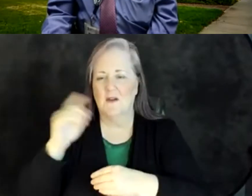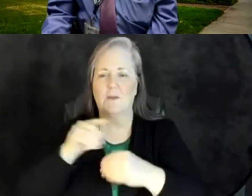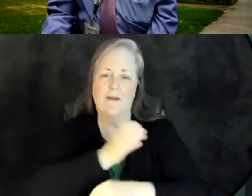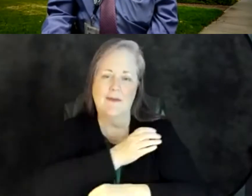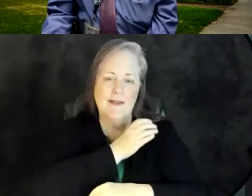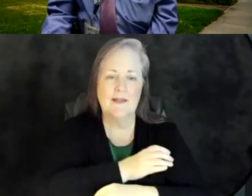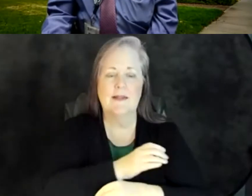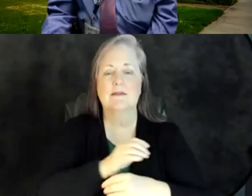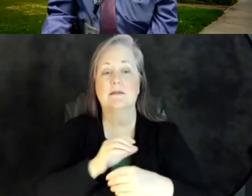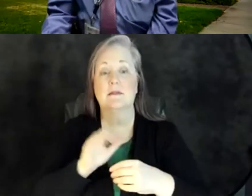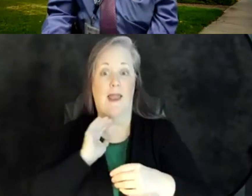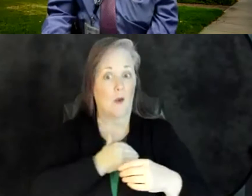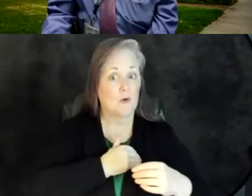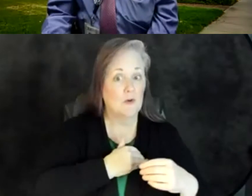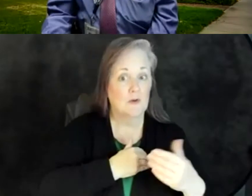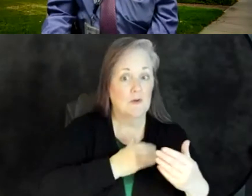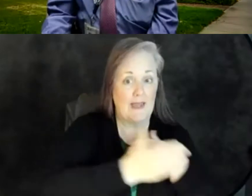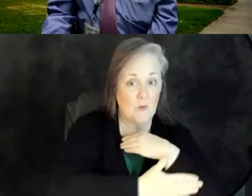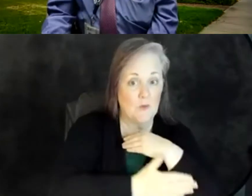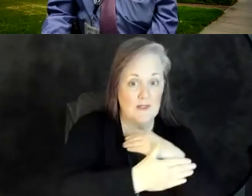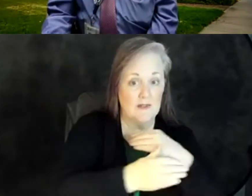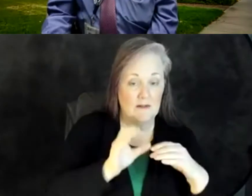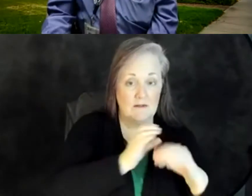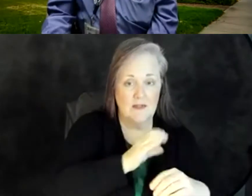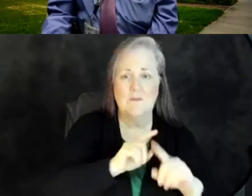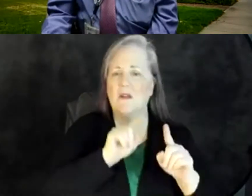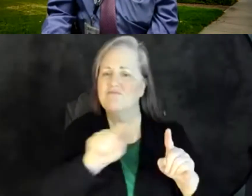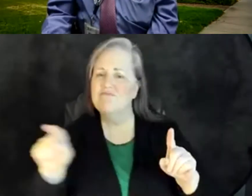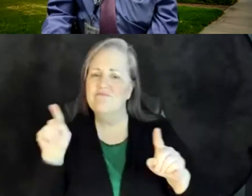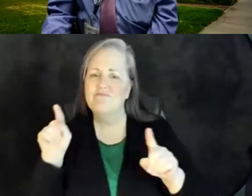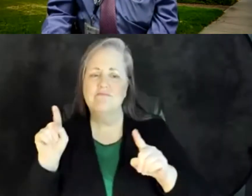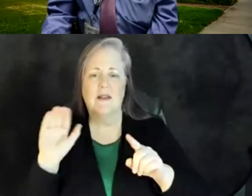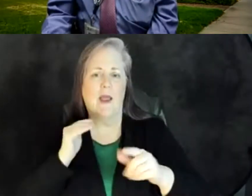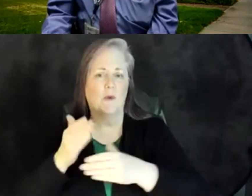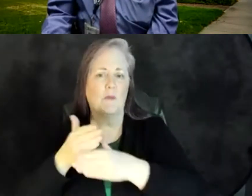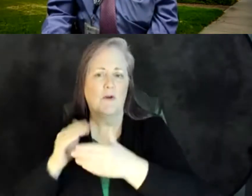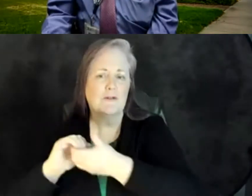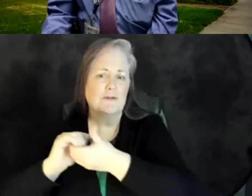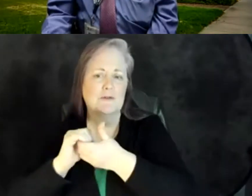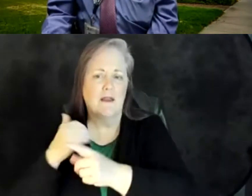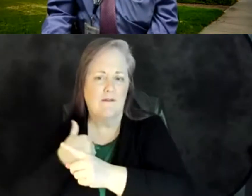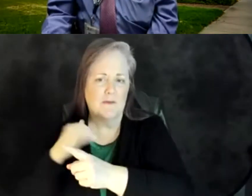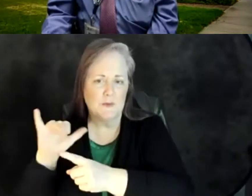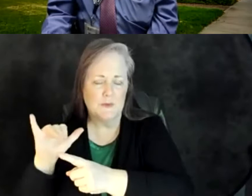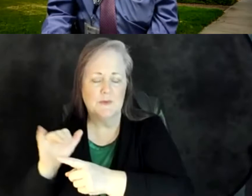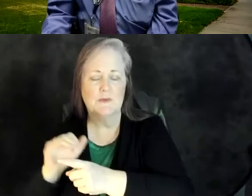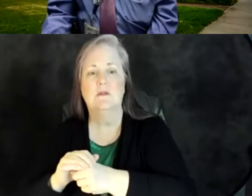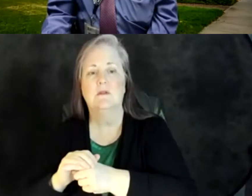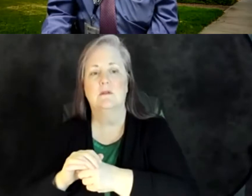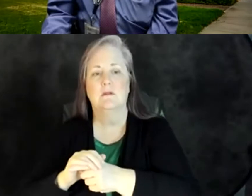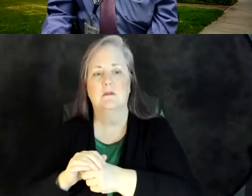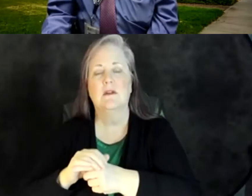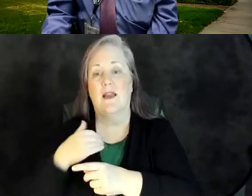clinics, not only our clinics, but clinics that our partners are holding. and it has as well the